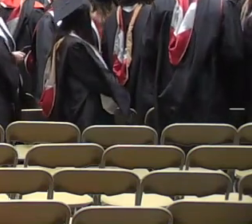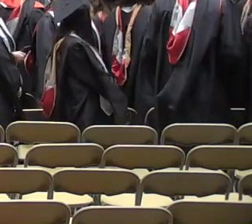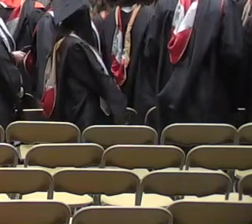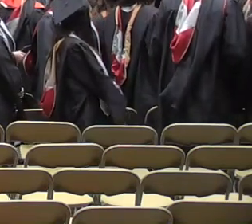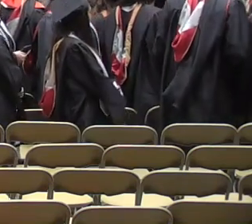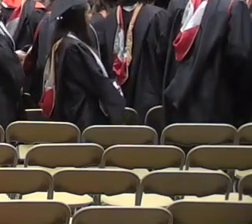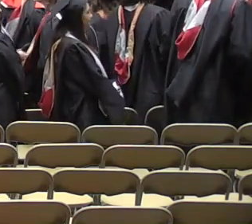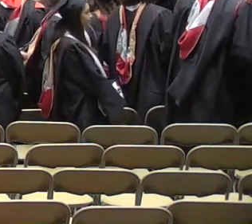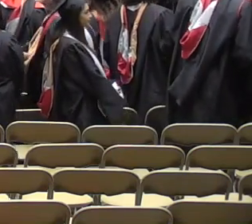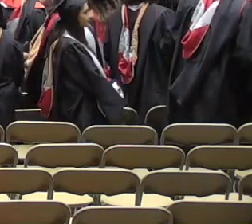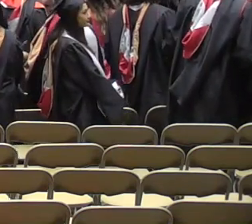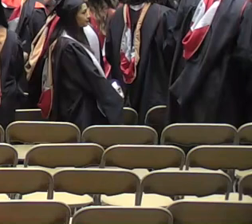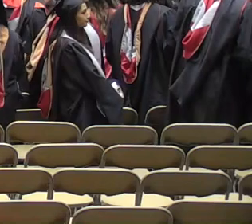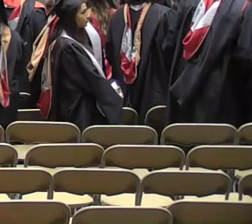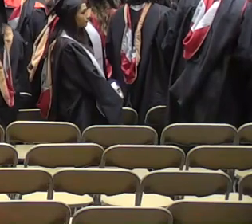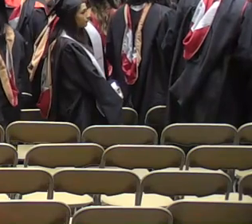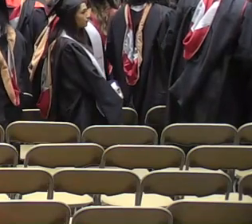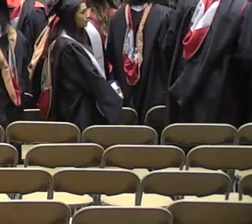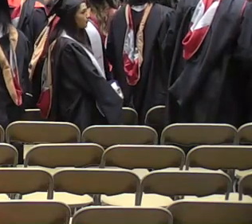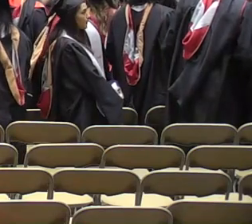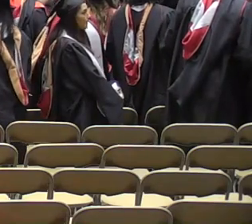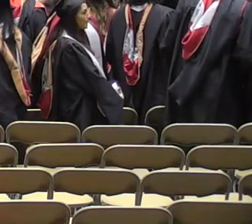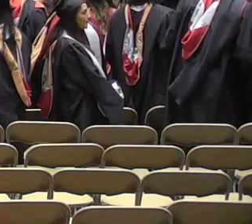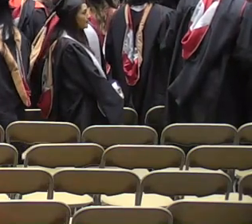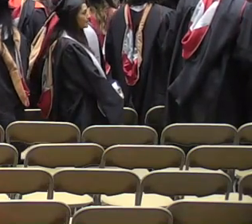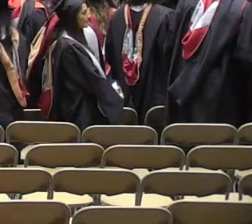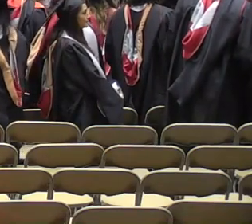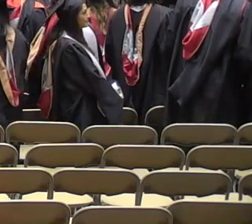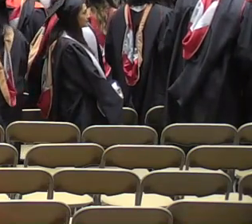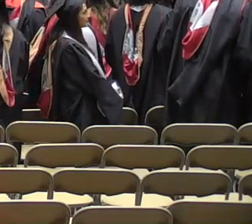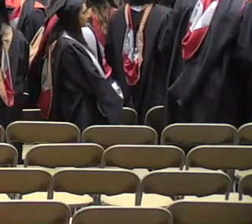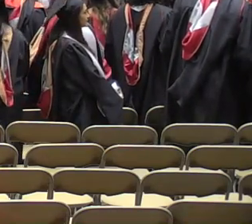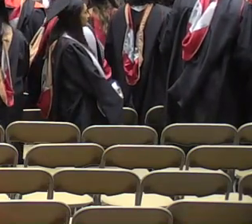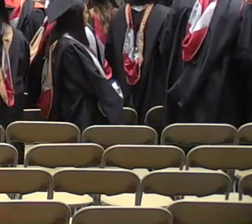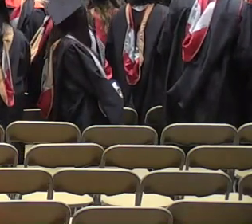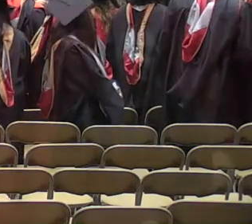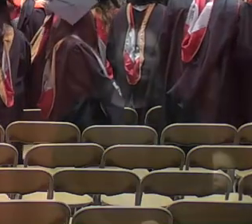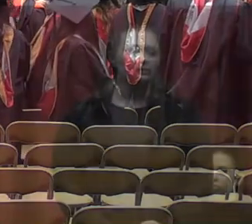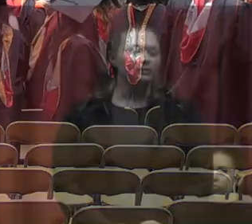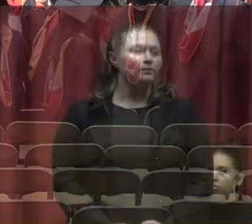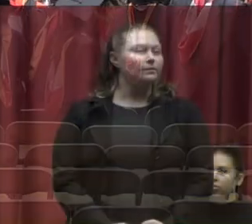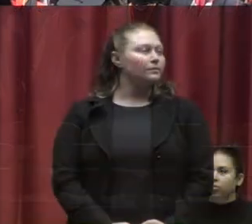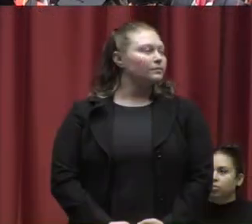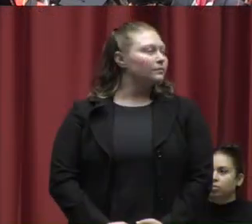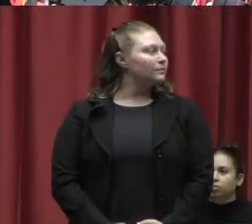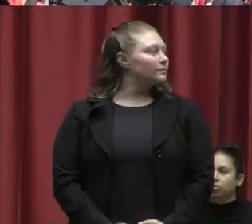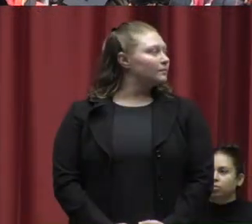Thank you.